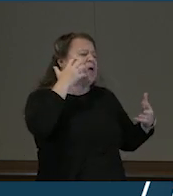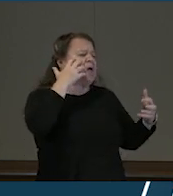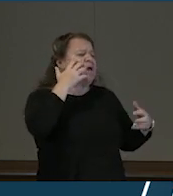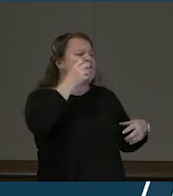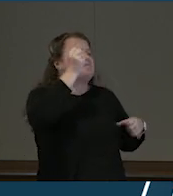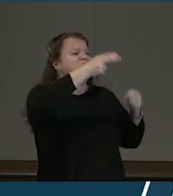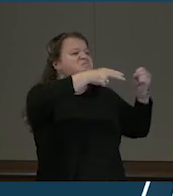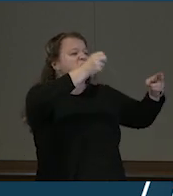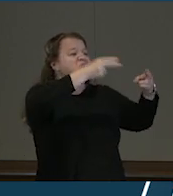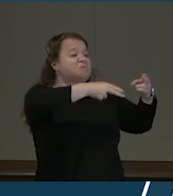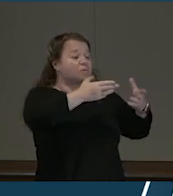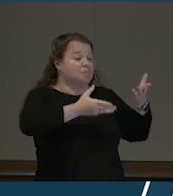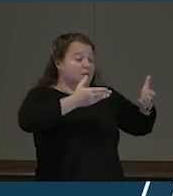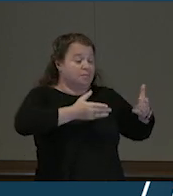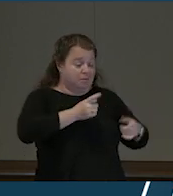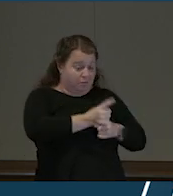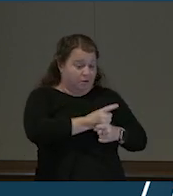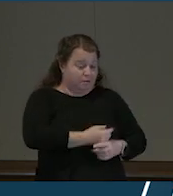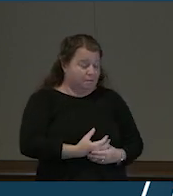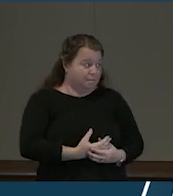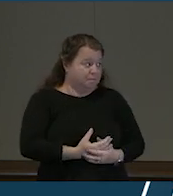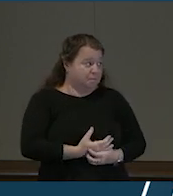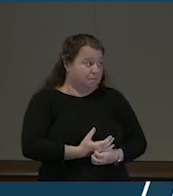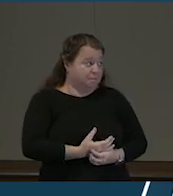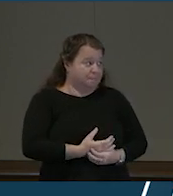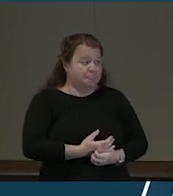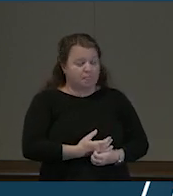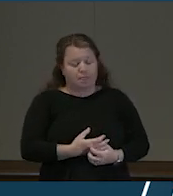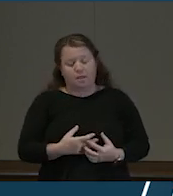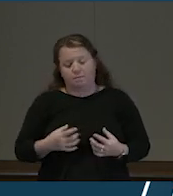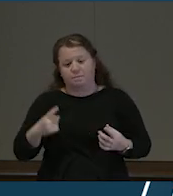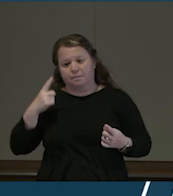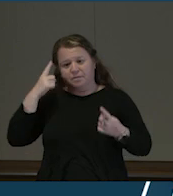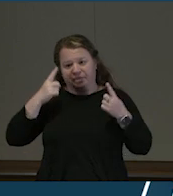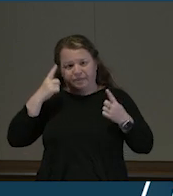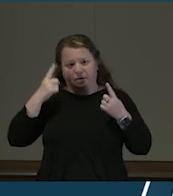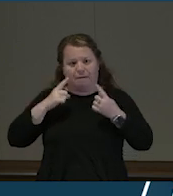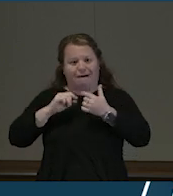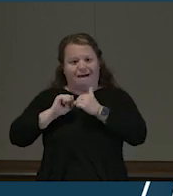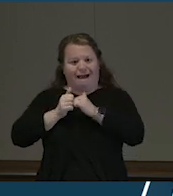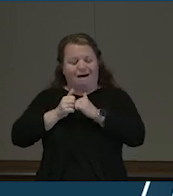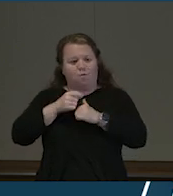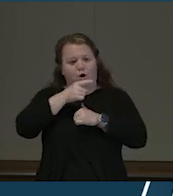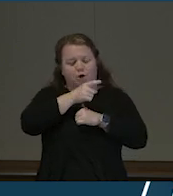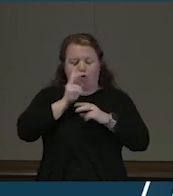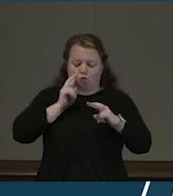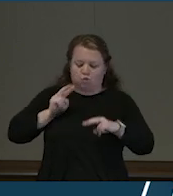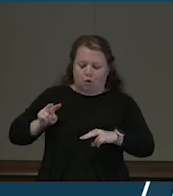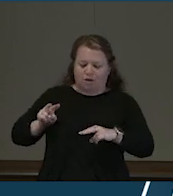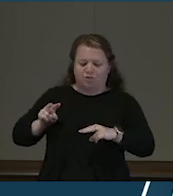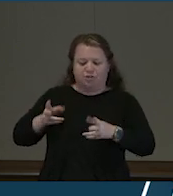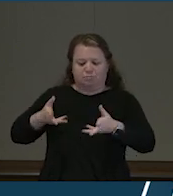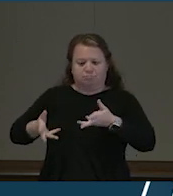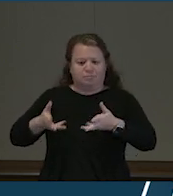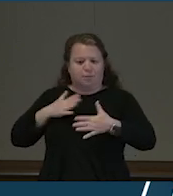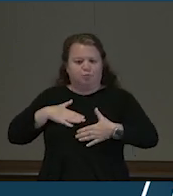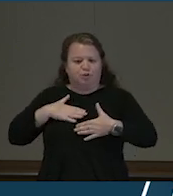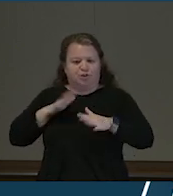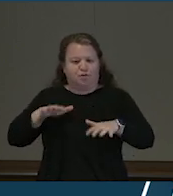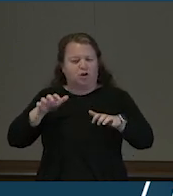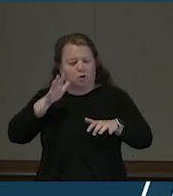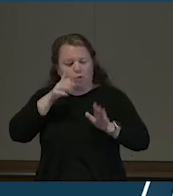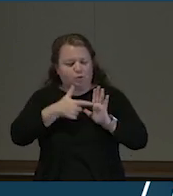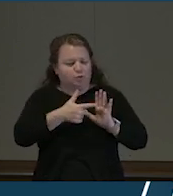block or two, right? So we have to think about how are you being an appreciative audience when you're spending time with that child, and we're gonna do this